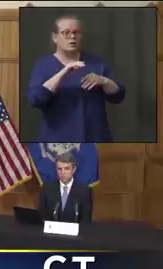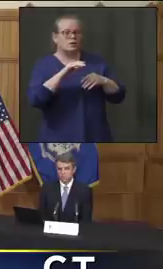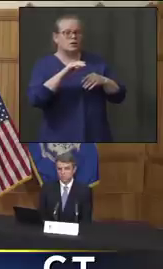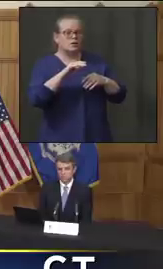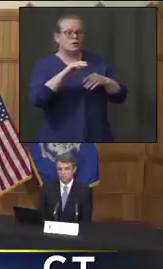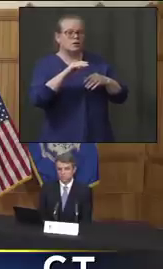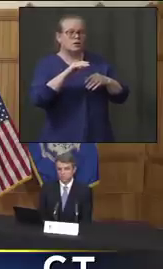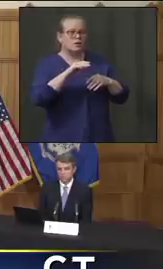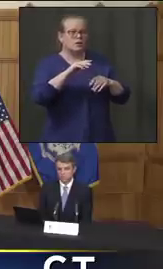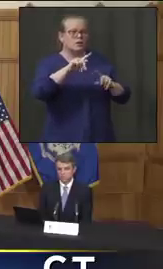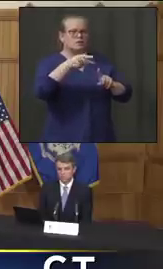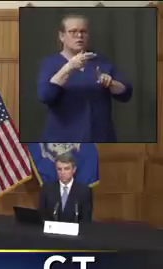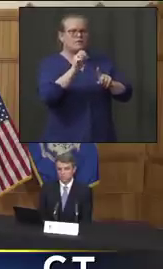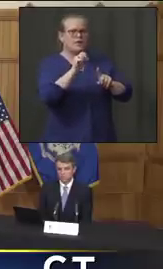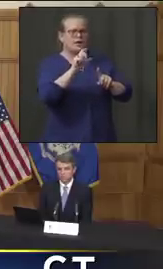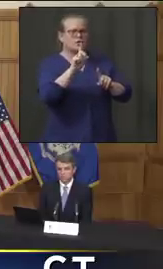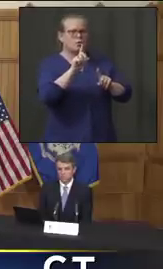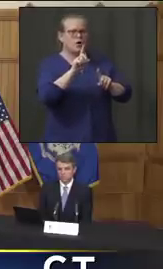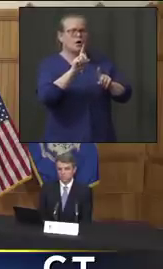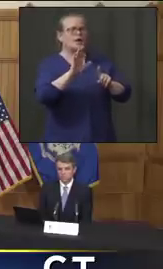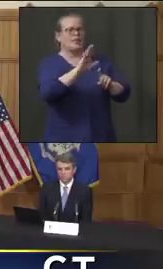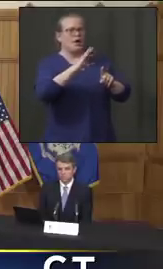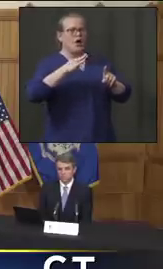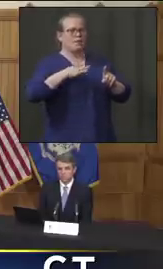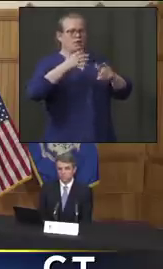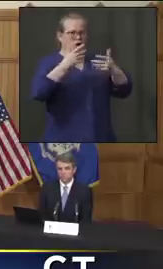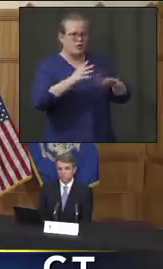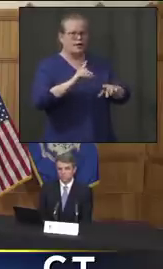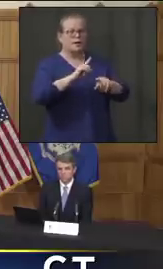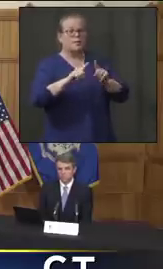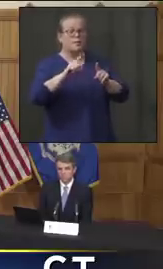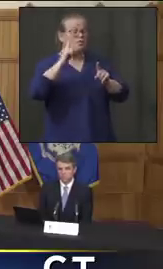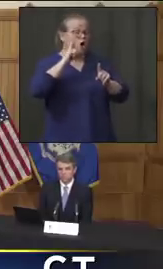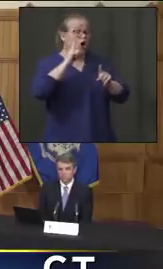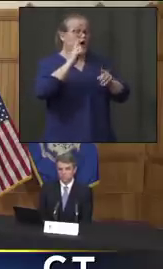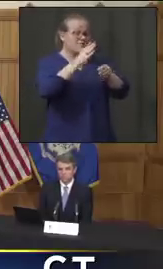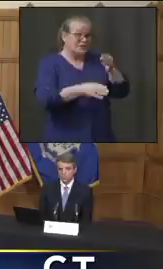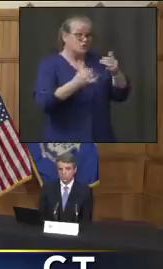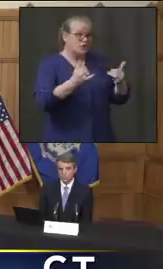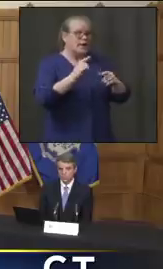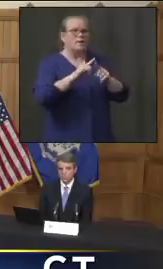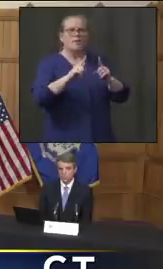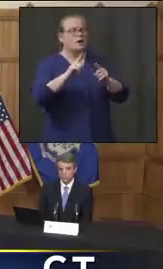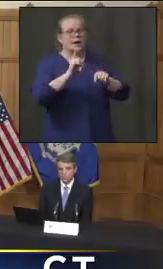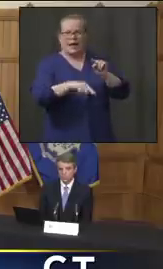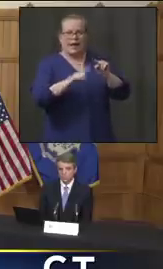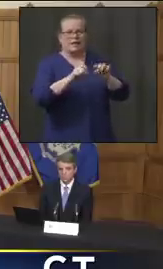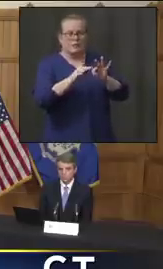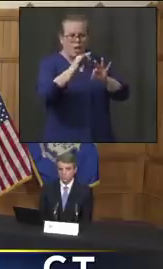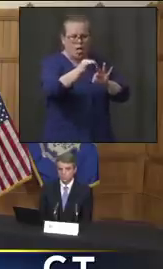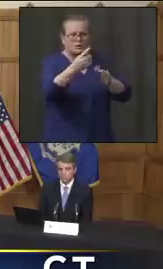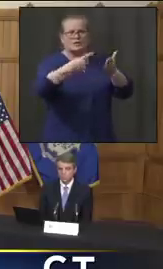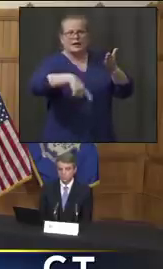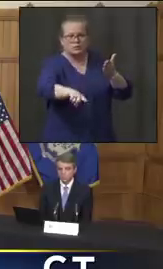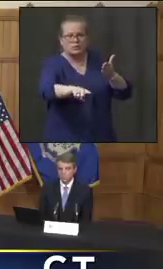to do today, that now they're being told they won't be able to finish until next week. And then after that, we'll have to wait to get